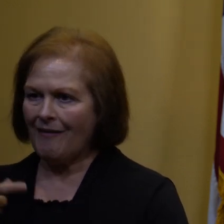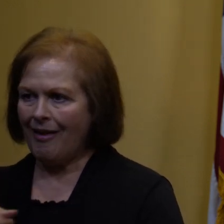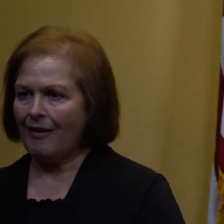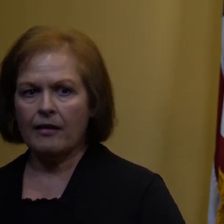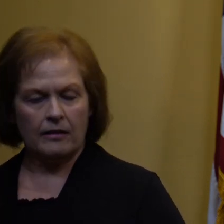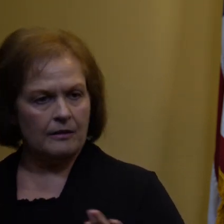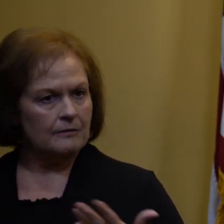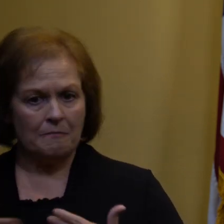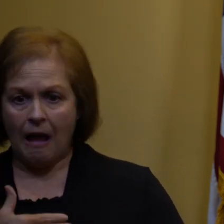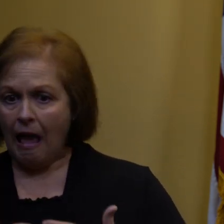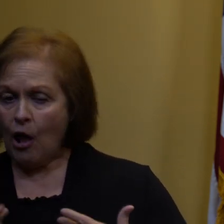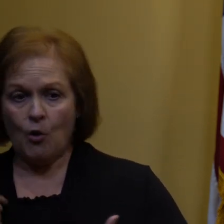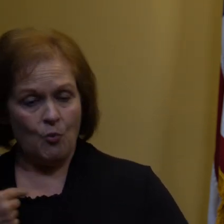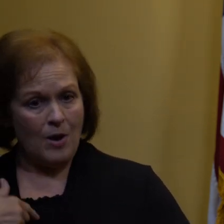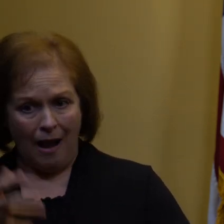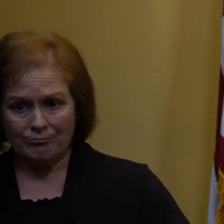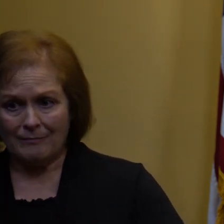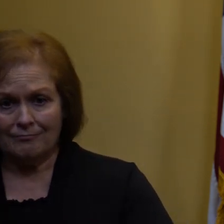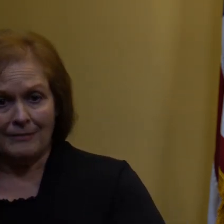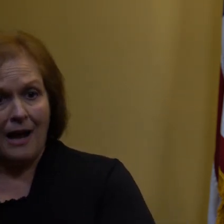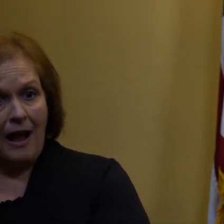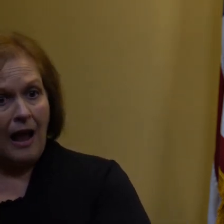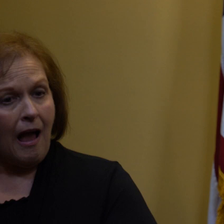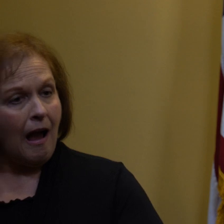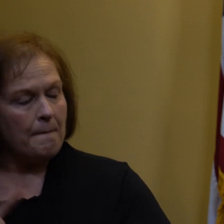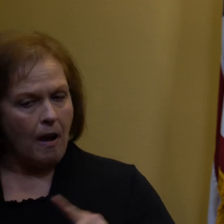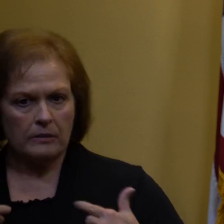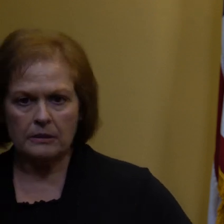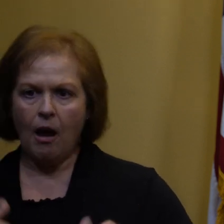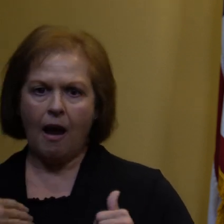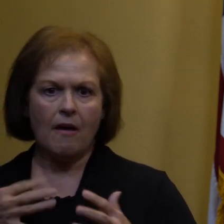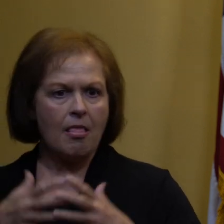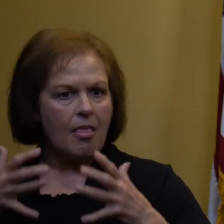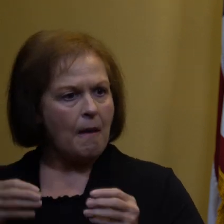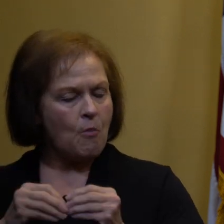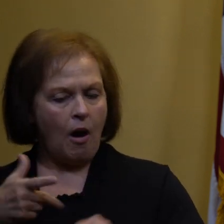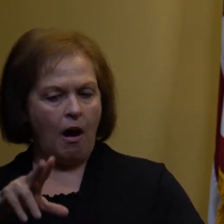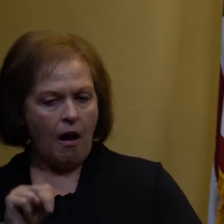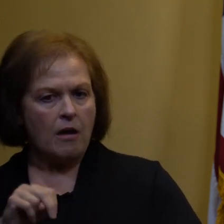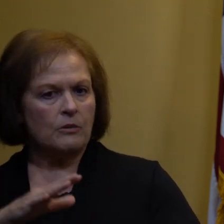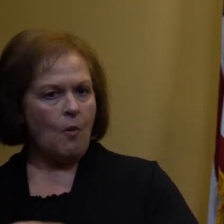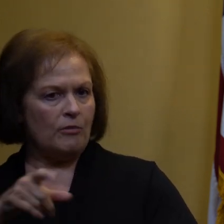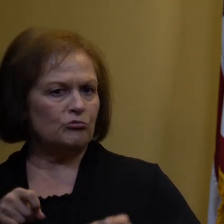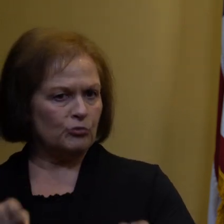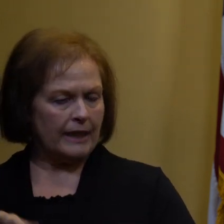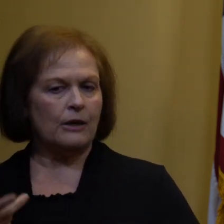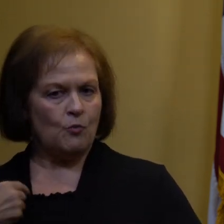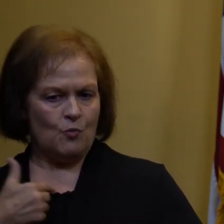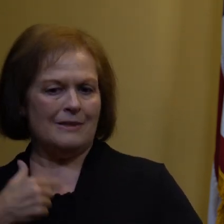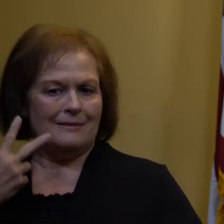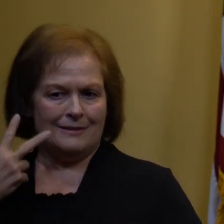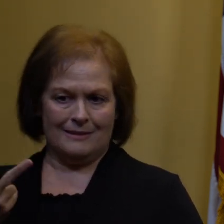how well we're doing getting them off, there are just countless more on the streets of New Orleans. And we see how